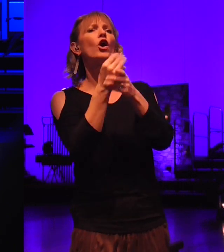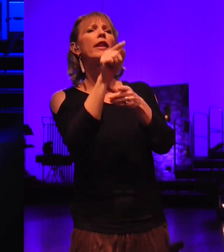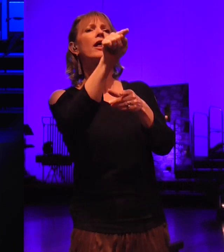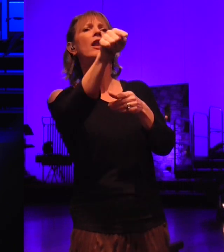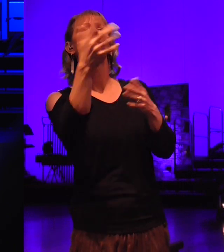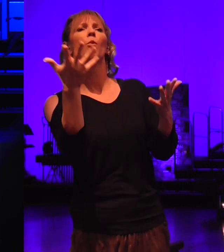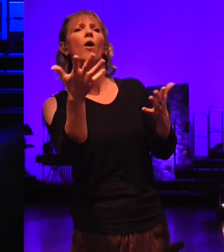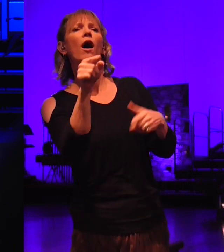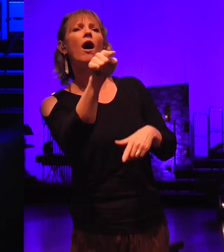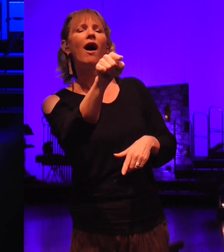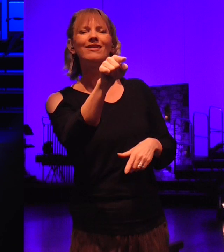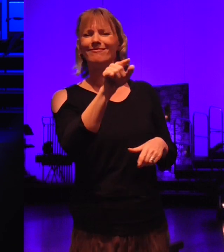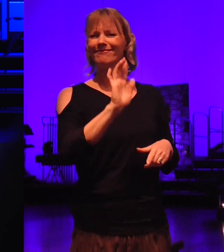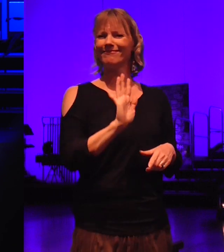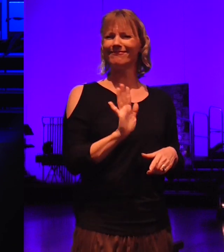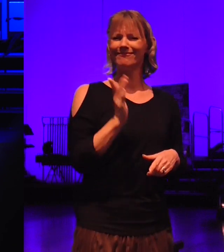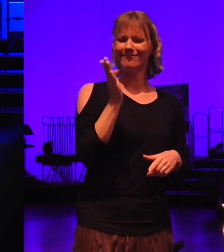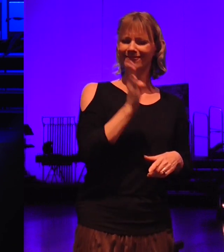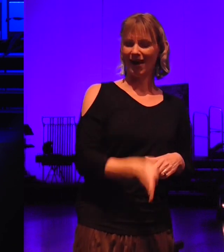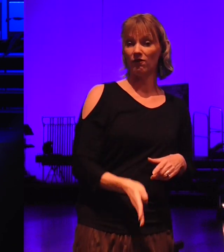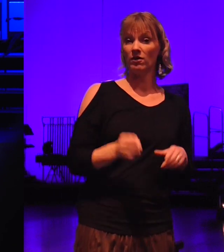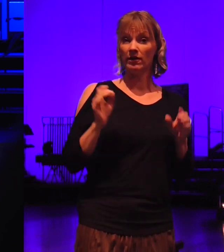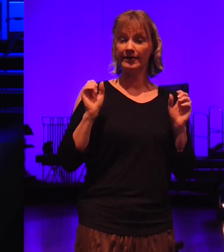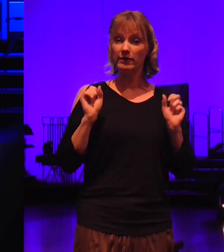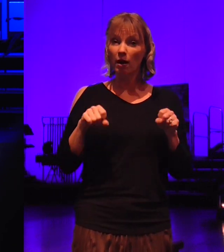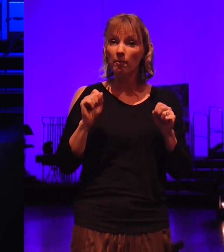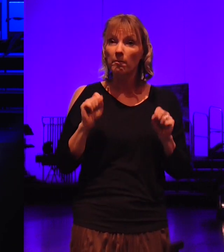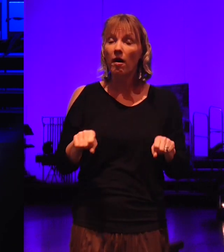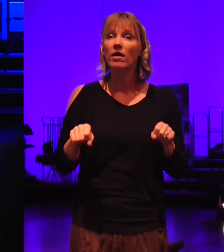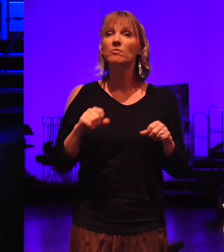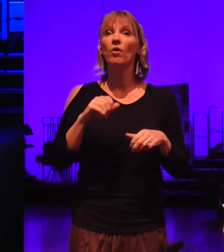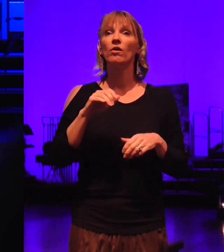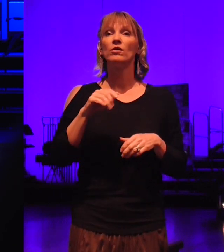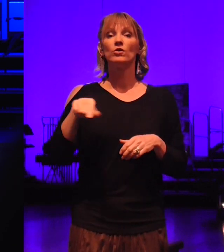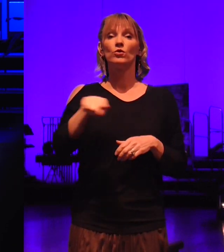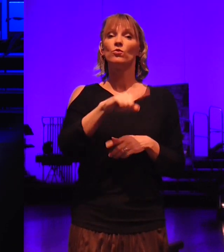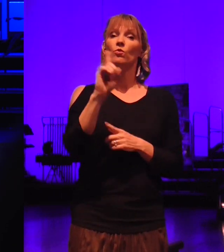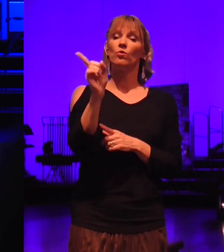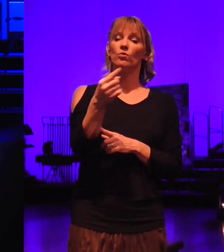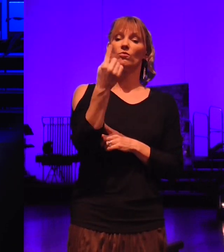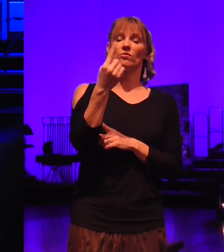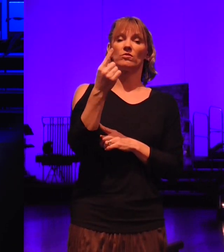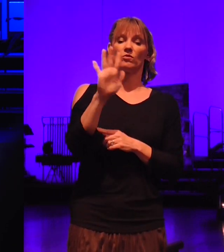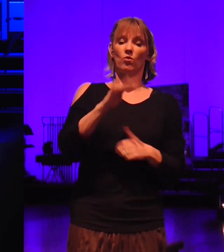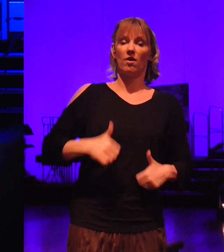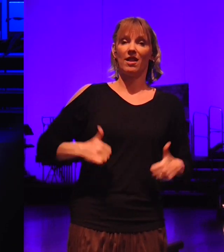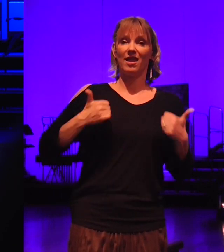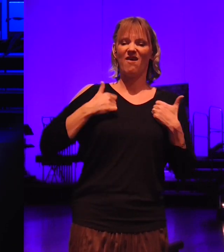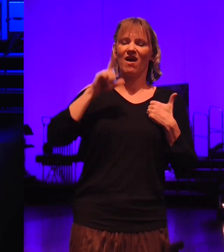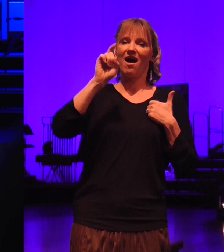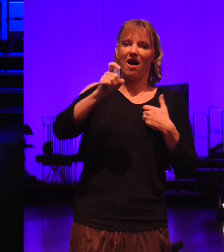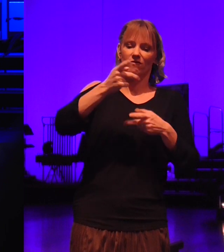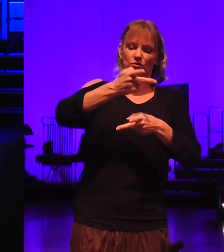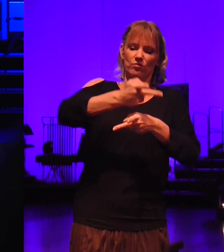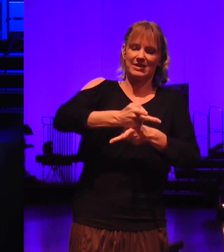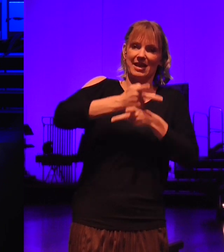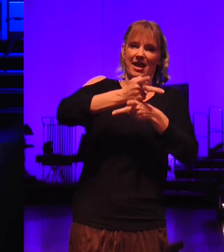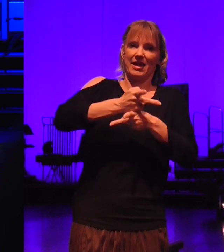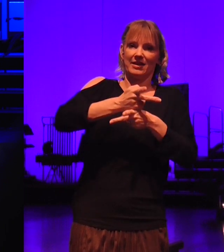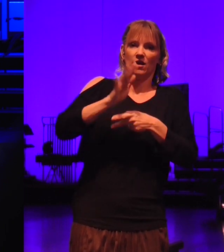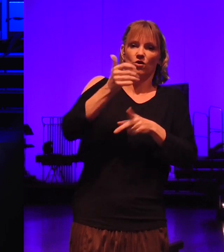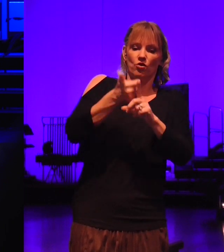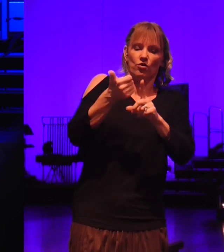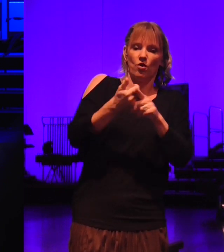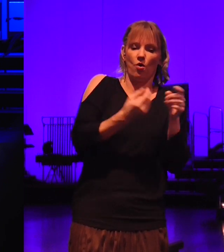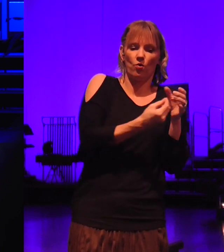Could it possibly be that all you have to do in your life is to tend to your own garden and let the rest take